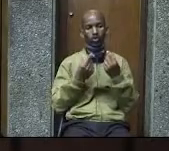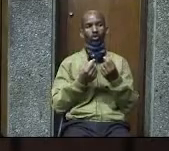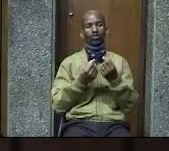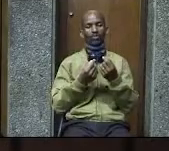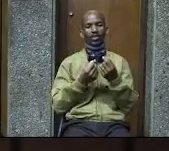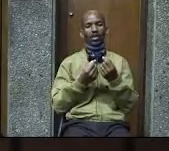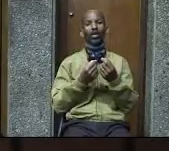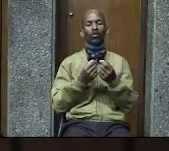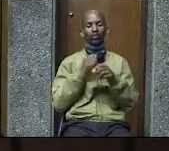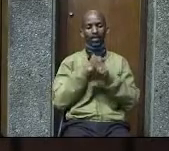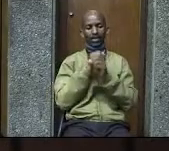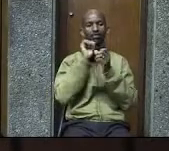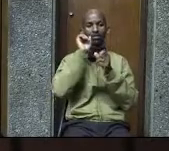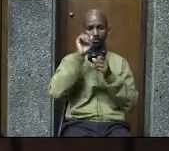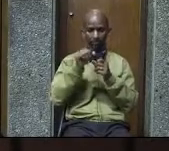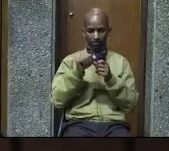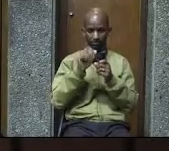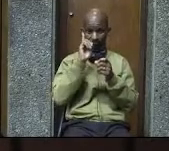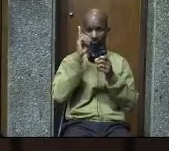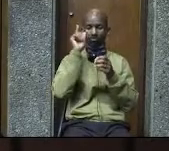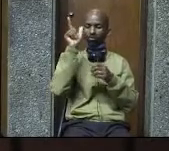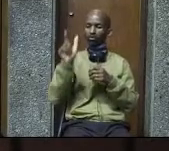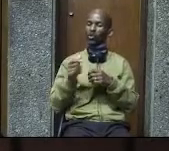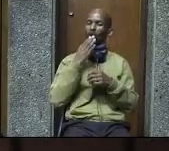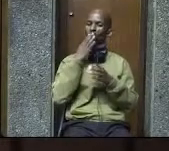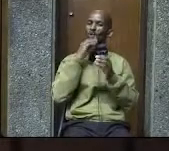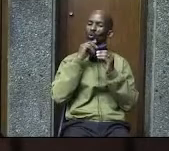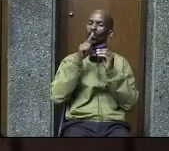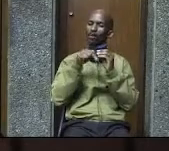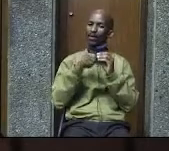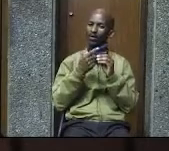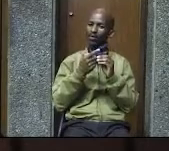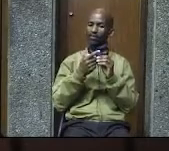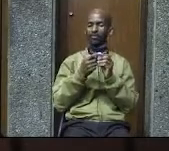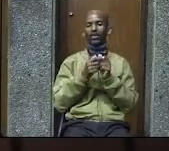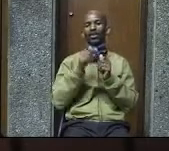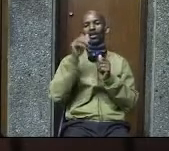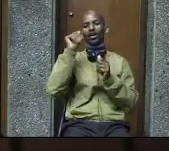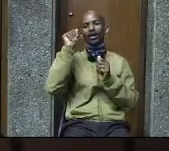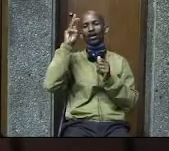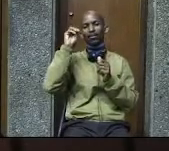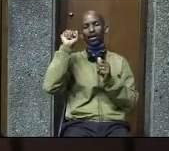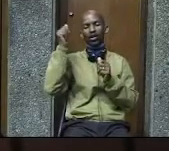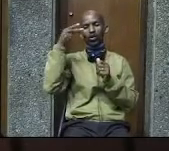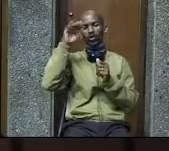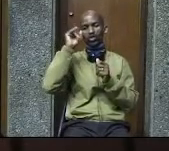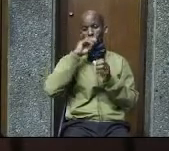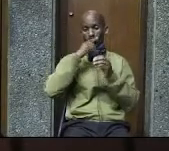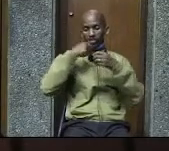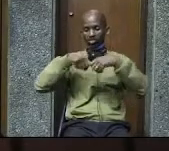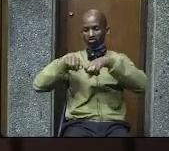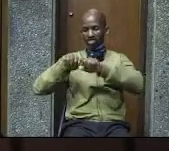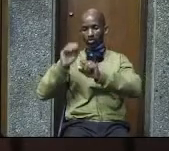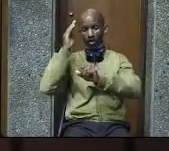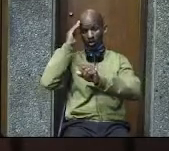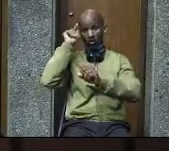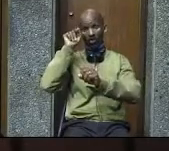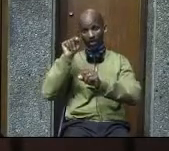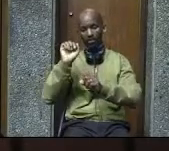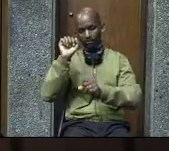rea consider then there's one person who spoke about amakhosi ne re bua le che gore we know